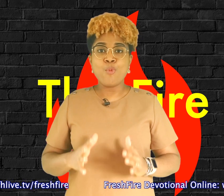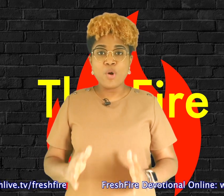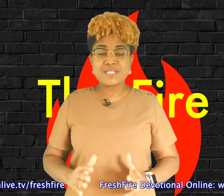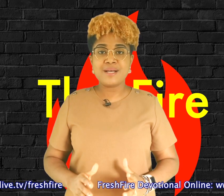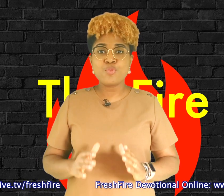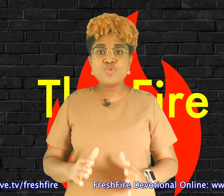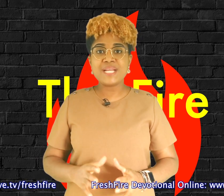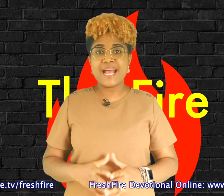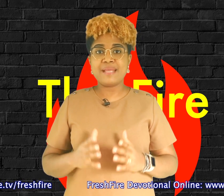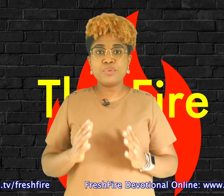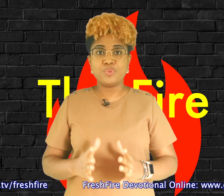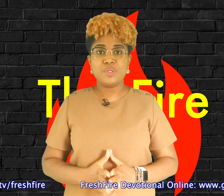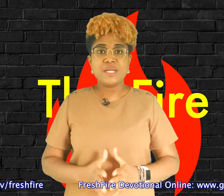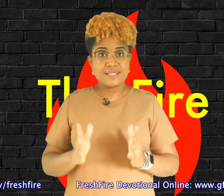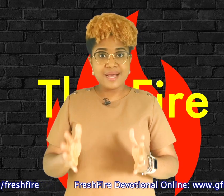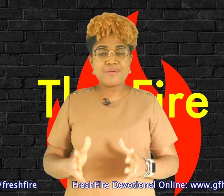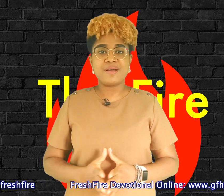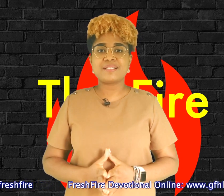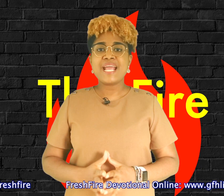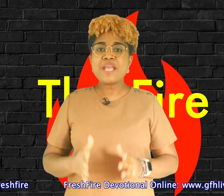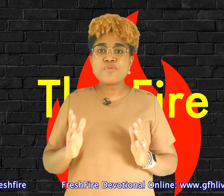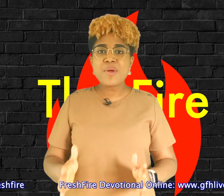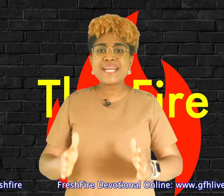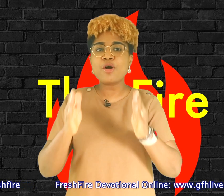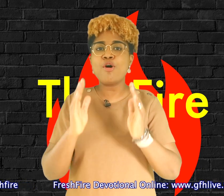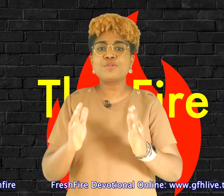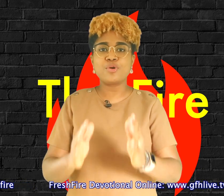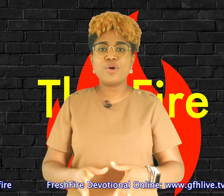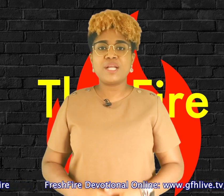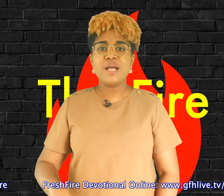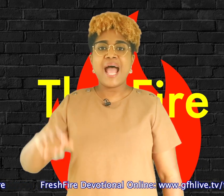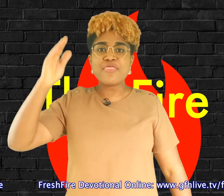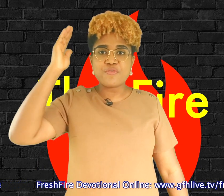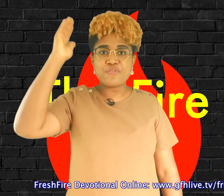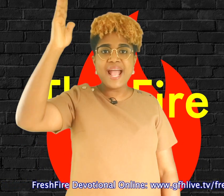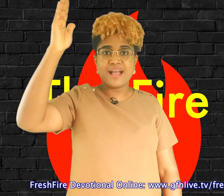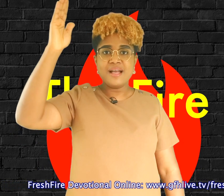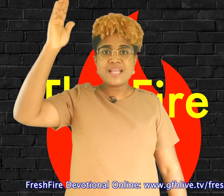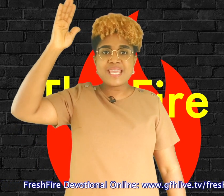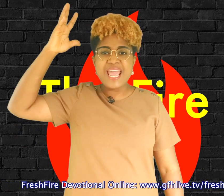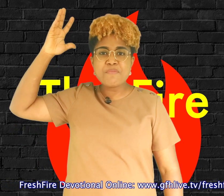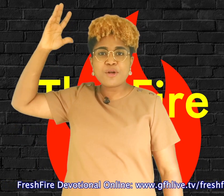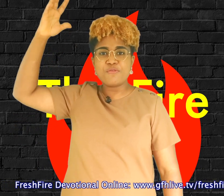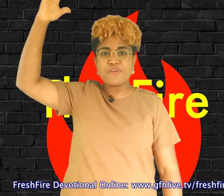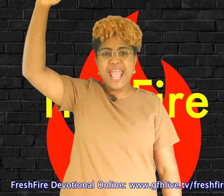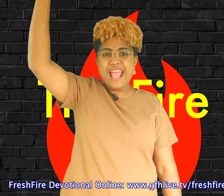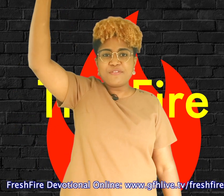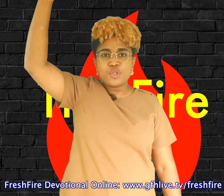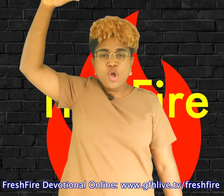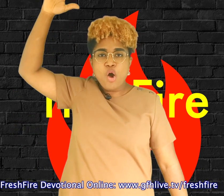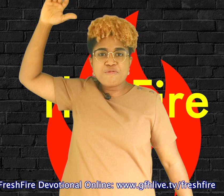stones, water, wood, and a bull sacrifice. He prayed and called on God. And the fire came out